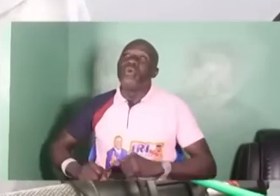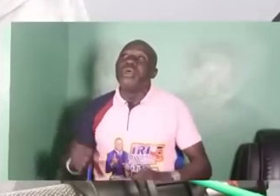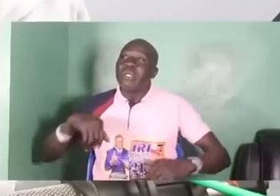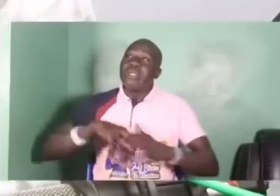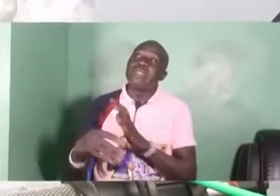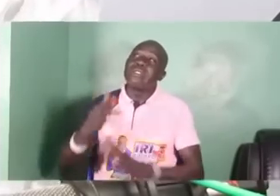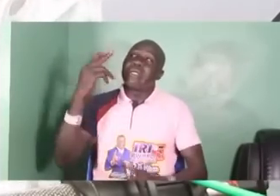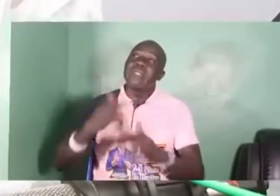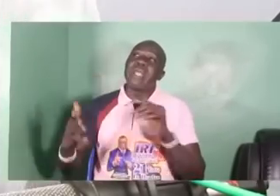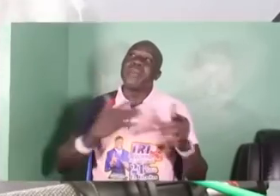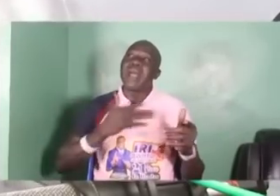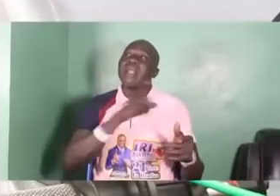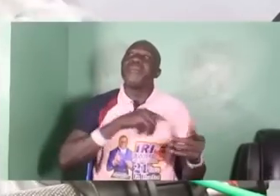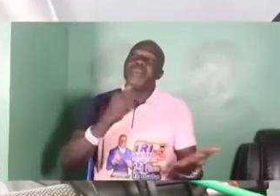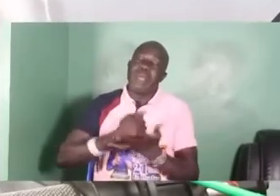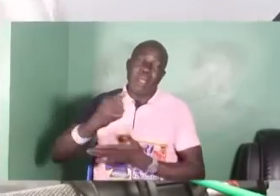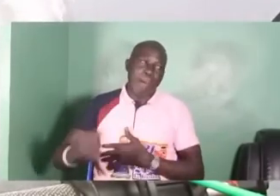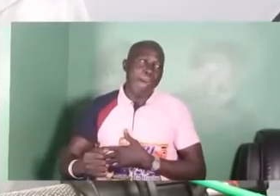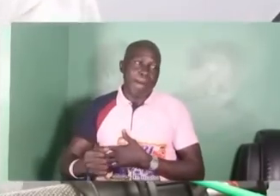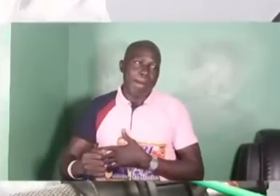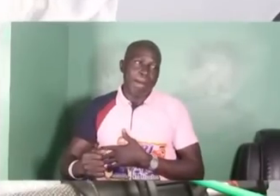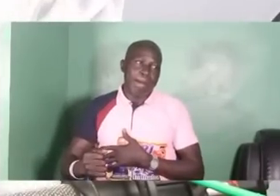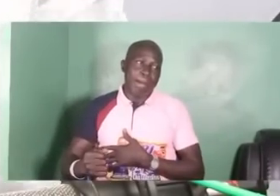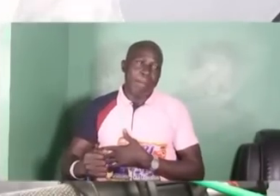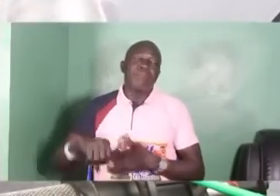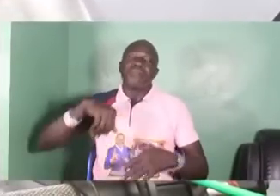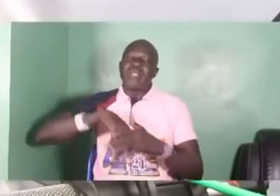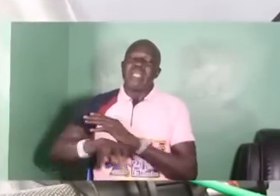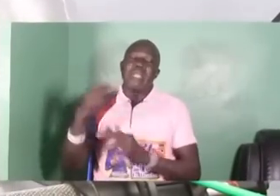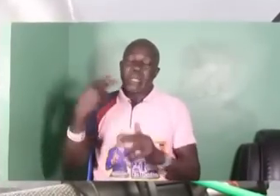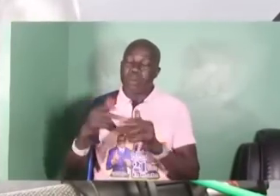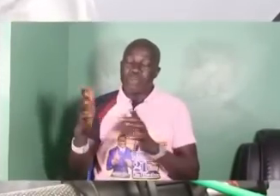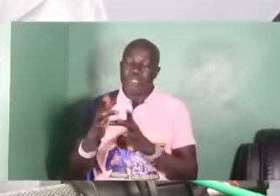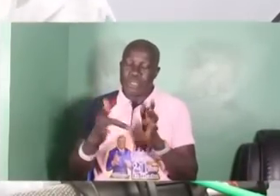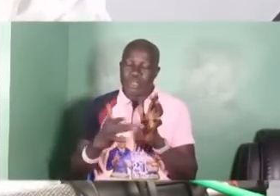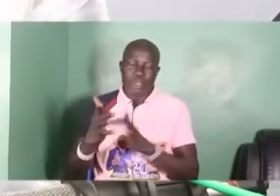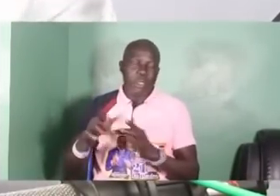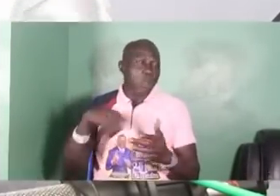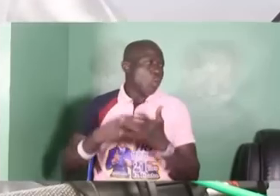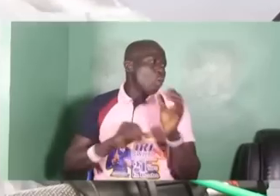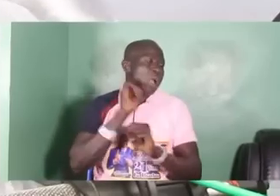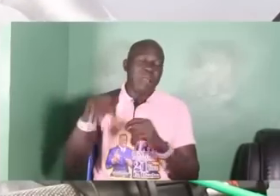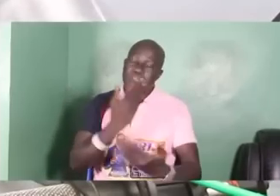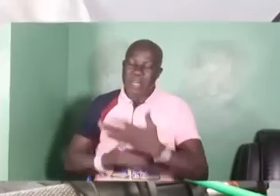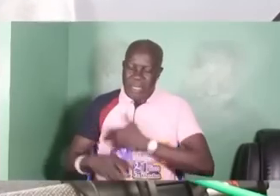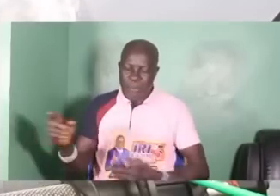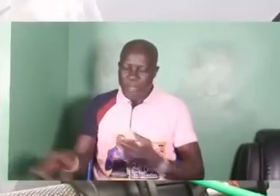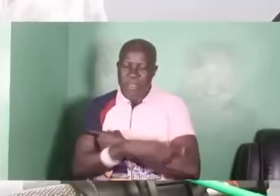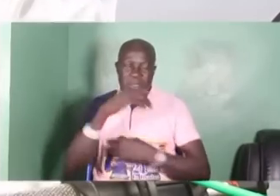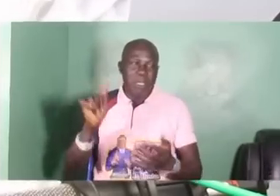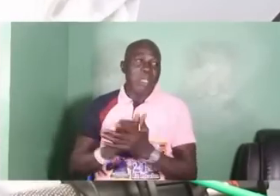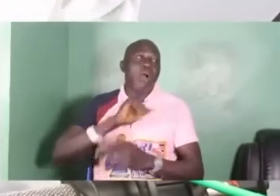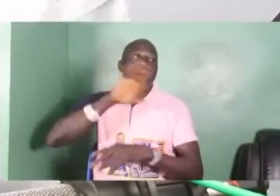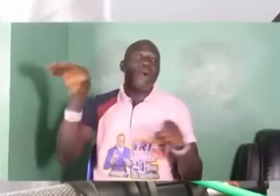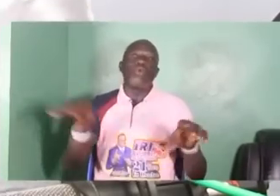ebina ebina ebina in the name of Jesus iru da na ya faru leri abanu ka ha